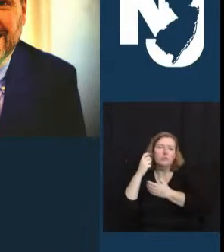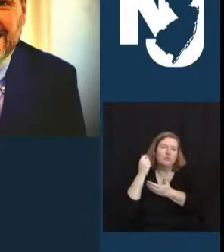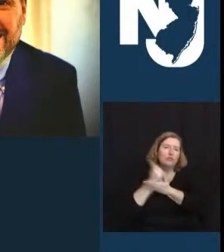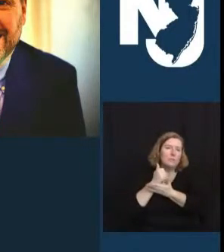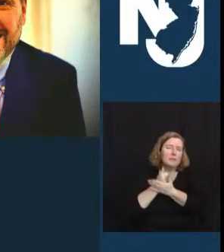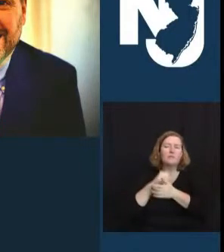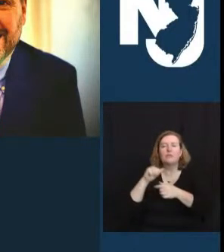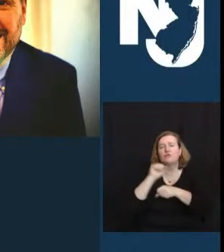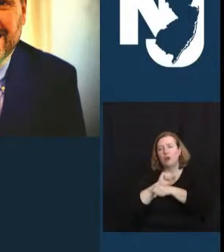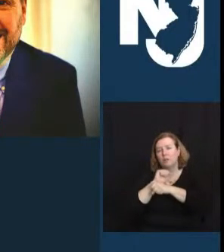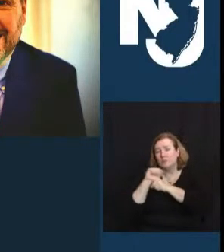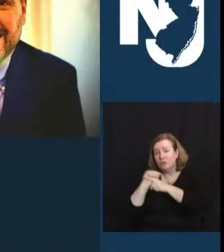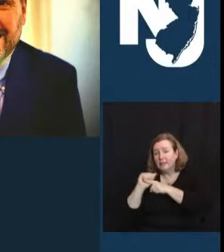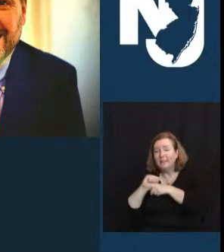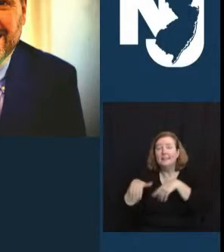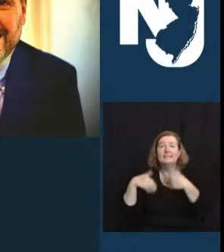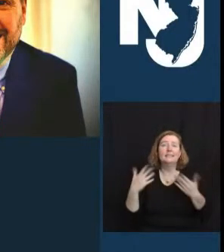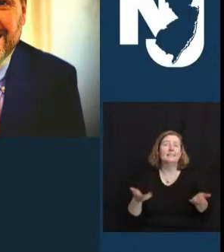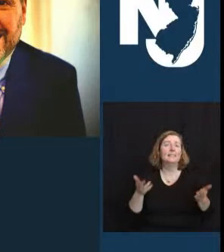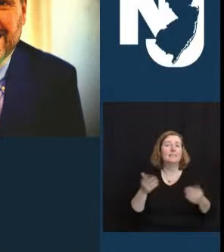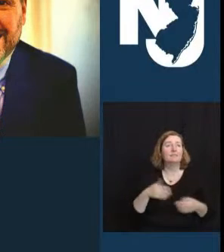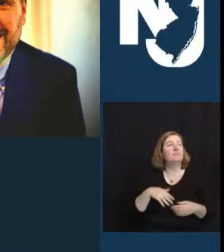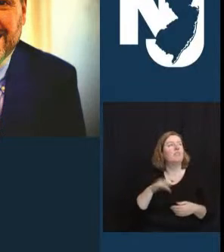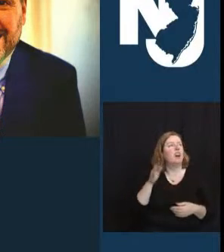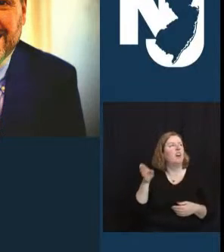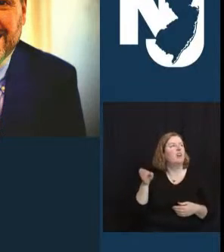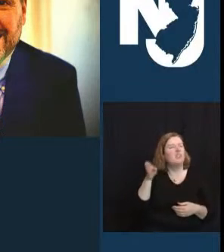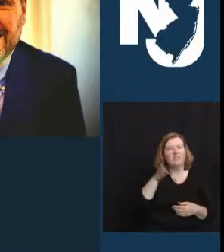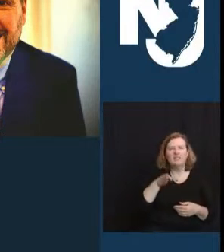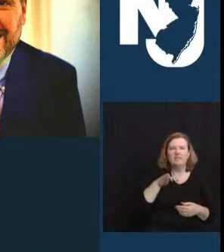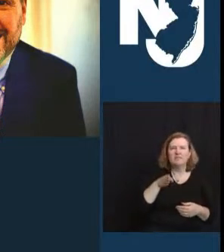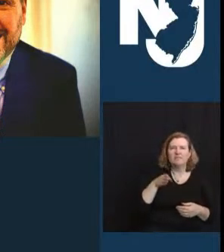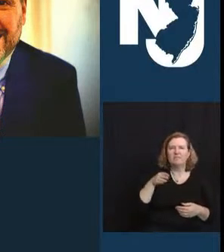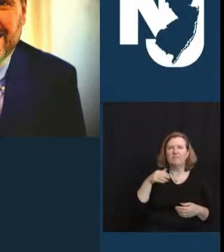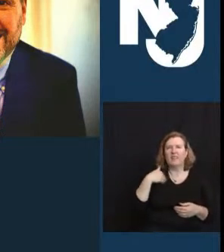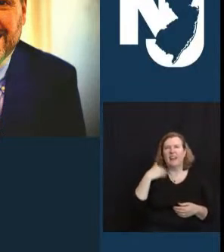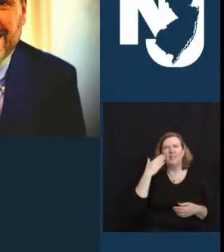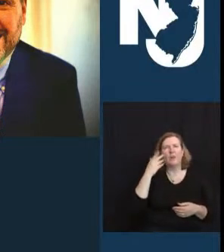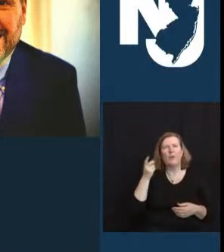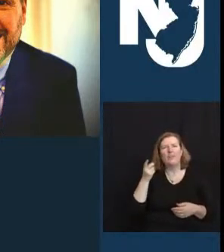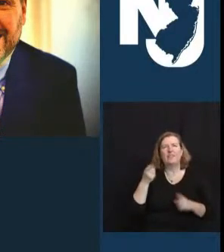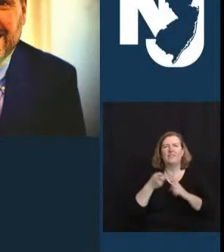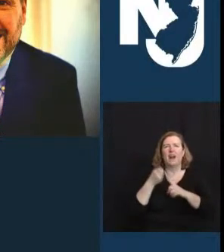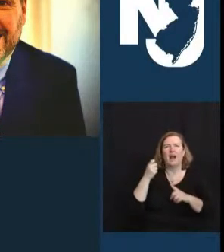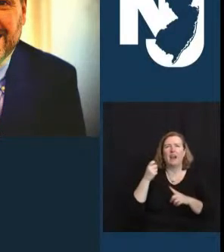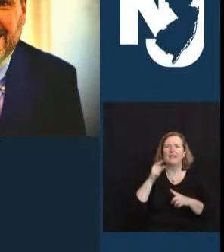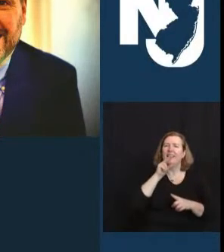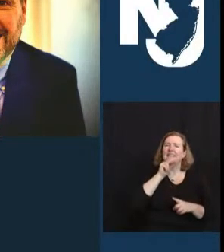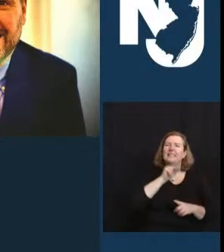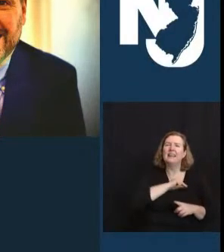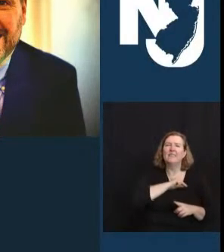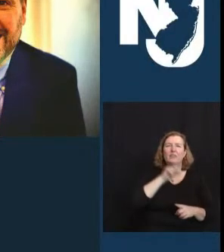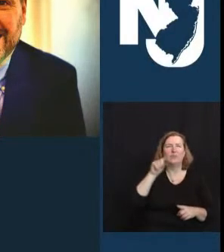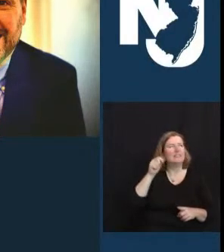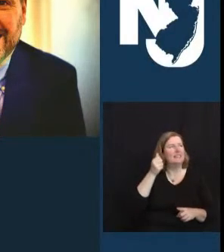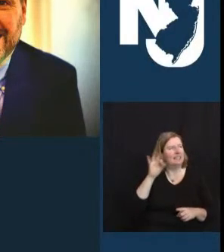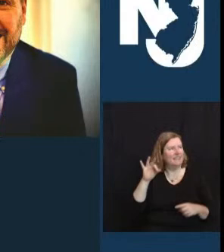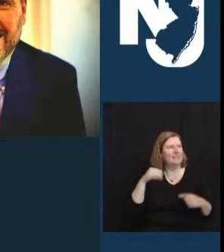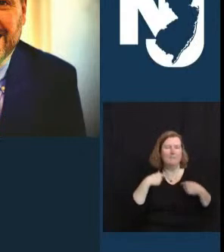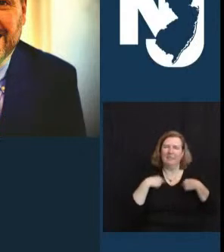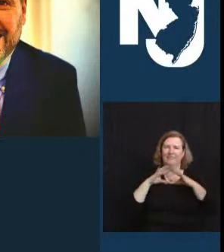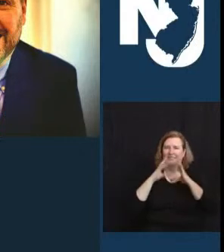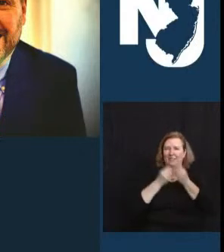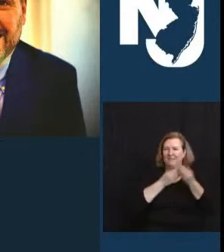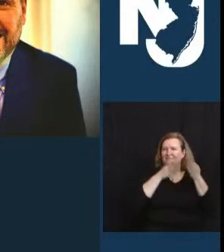from the picture on the left, it's a place that Team Murphy knows well. This is from Thanksgiving Day 2019, how we